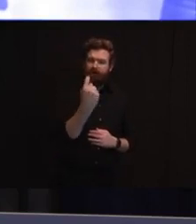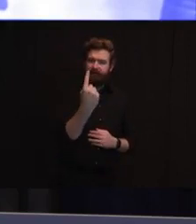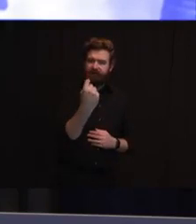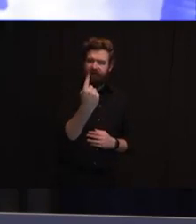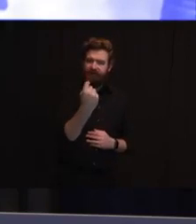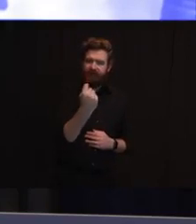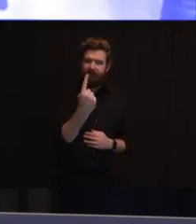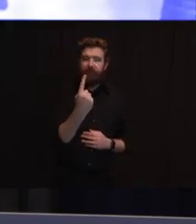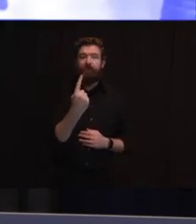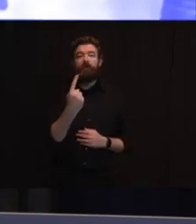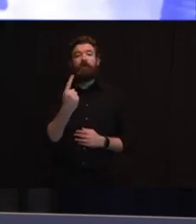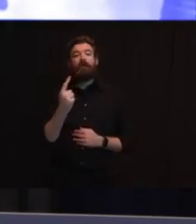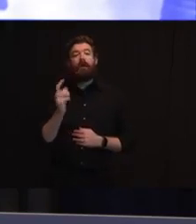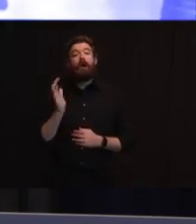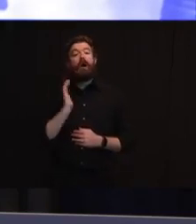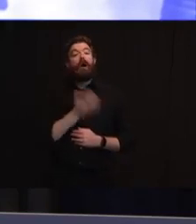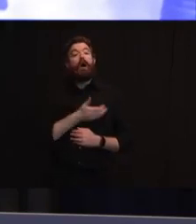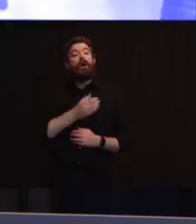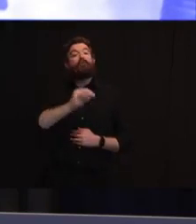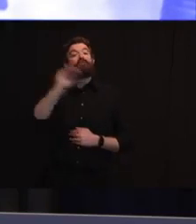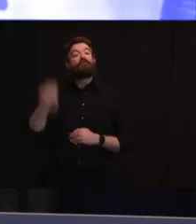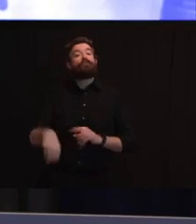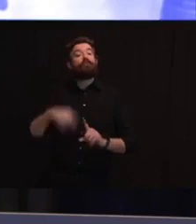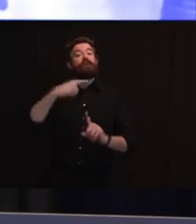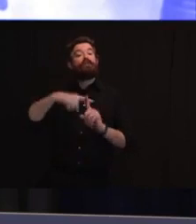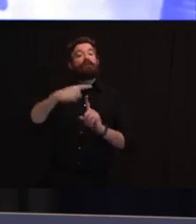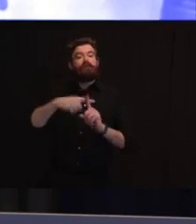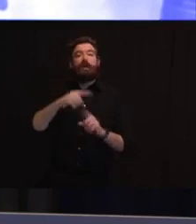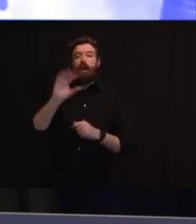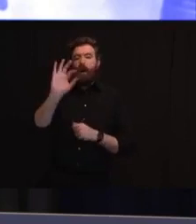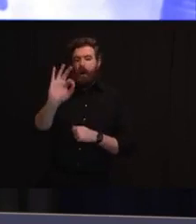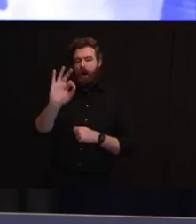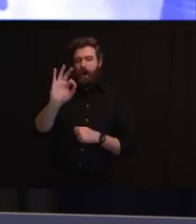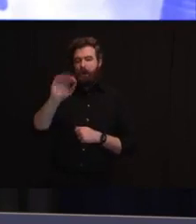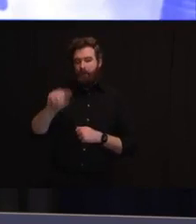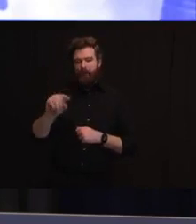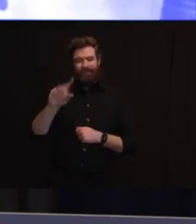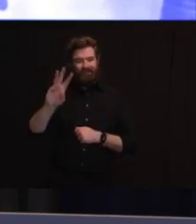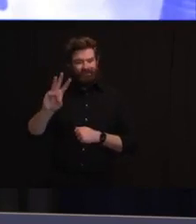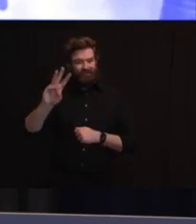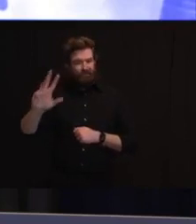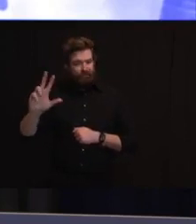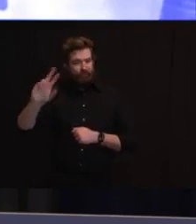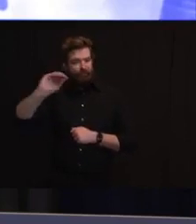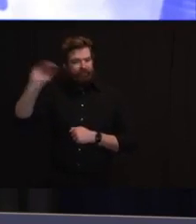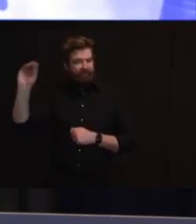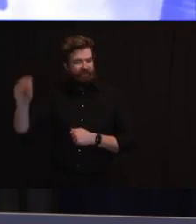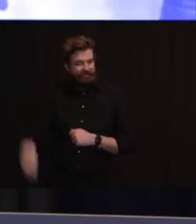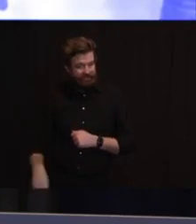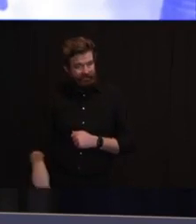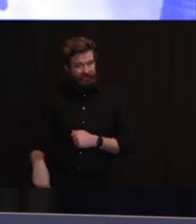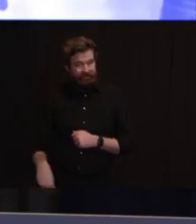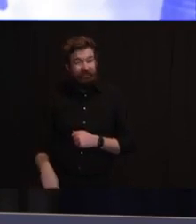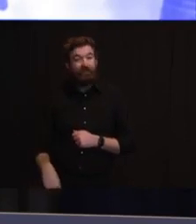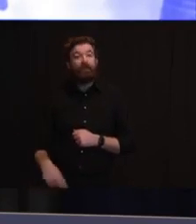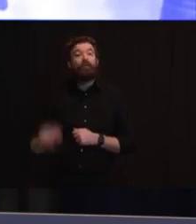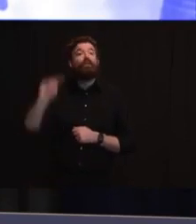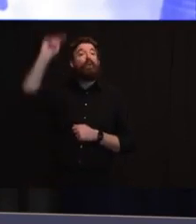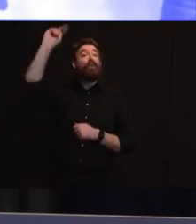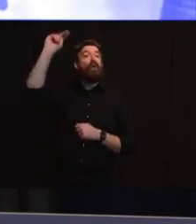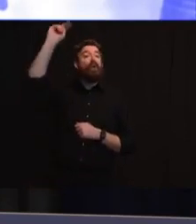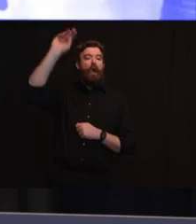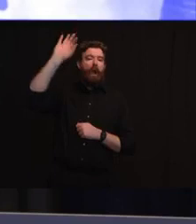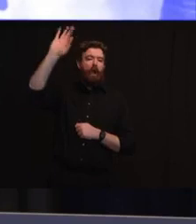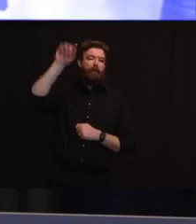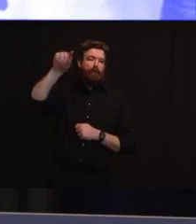rate for the state was 9.63%. The northern part of the state reports